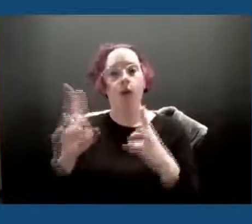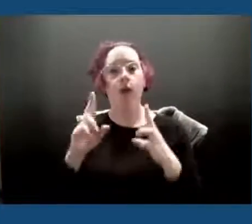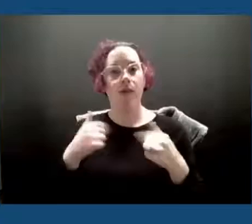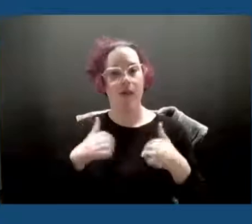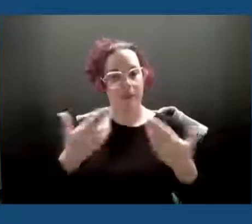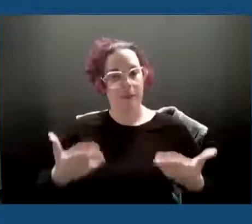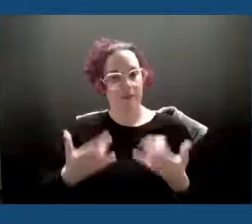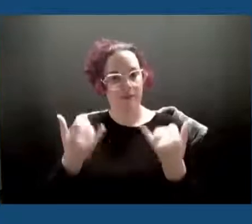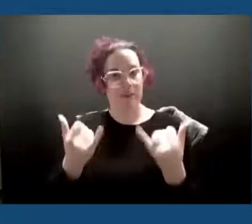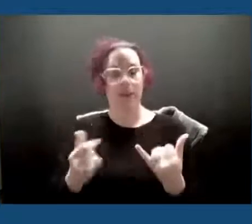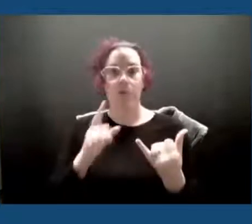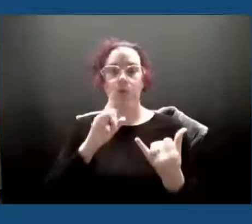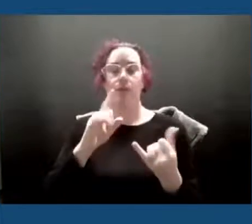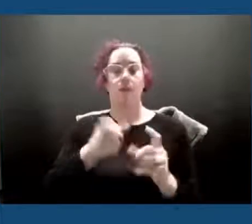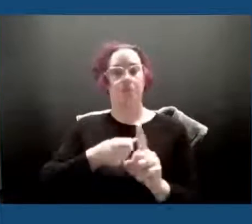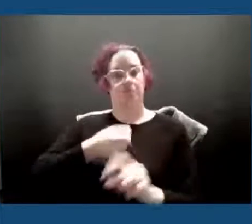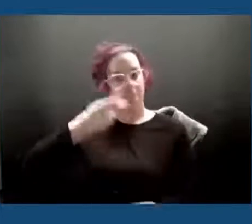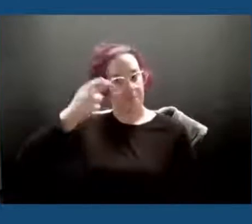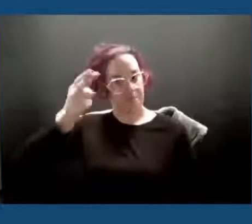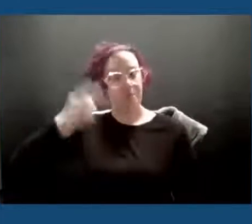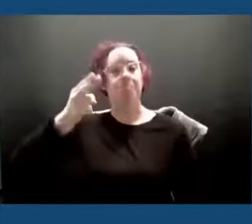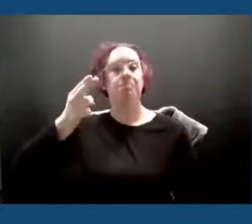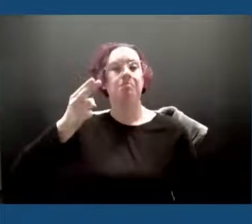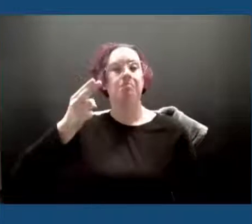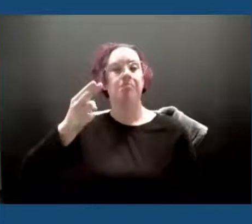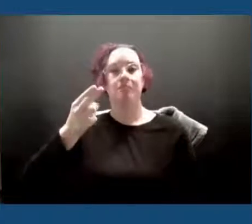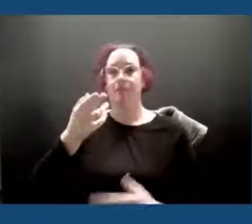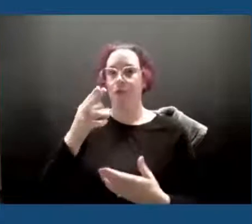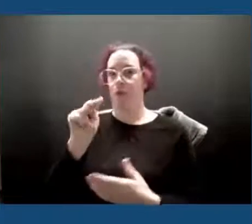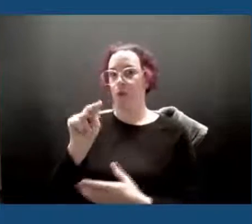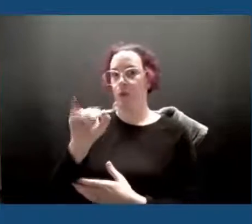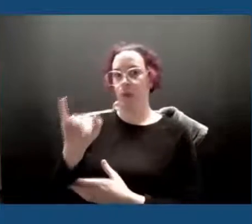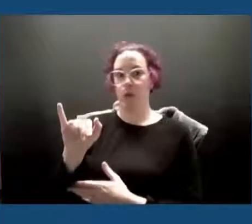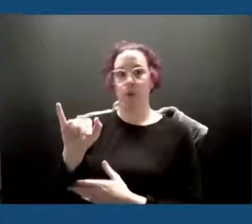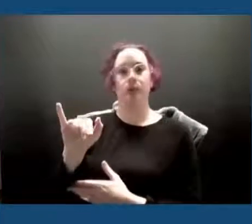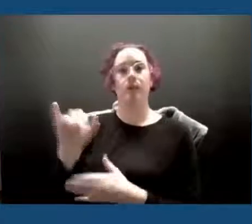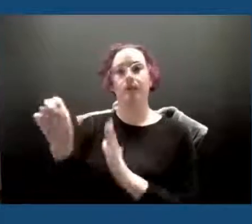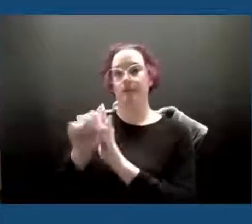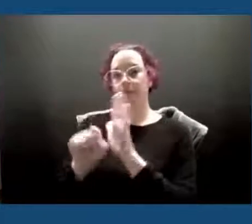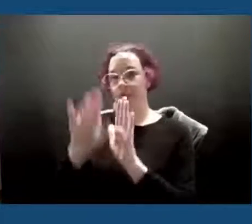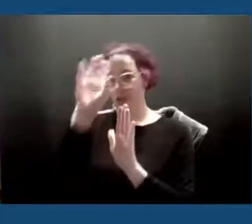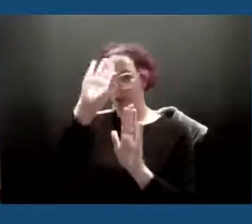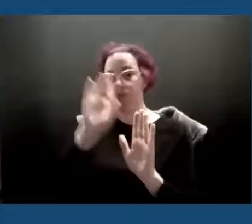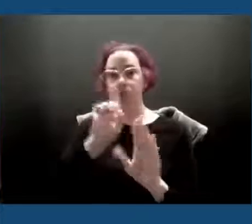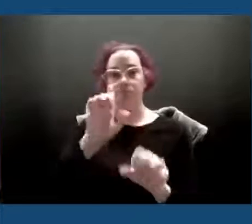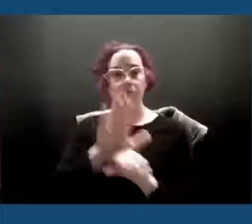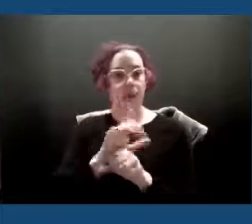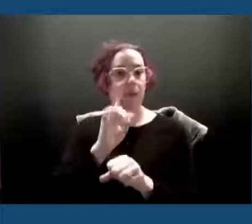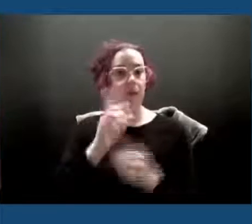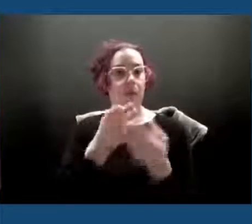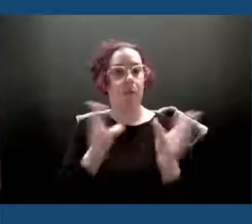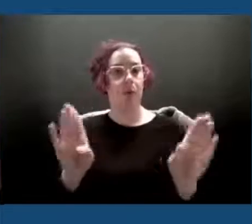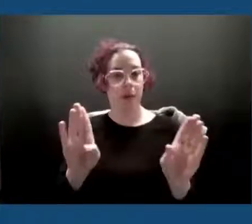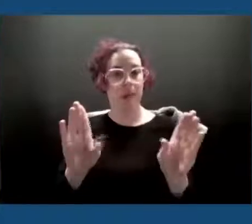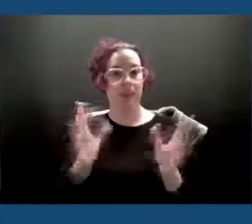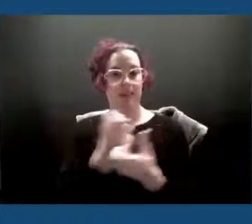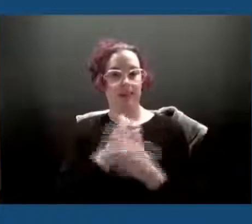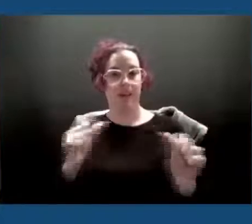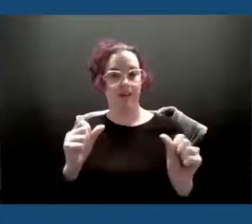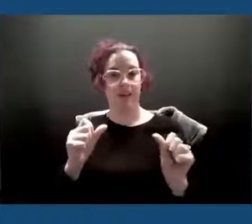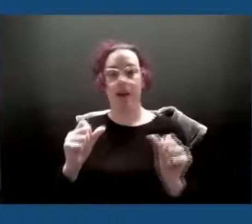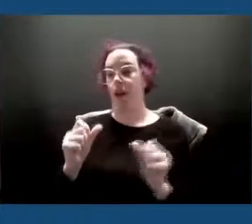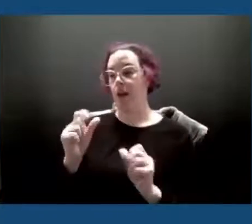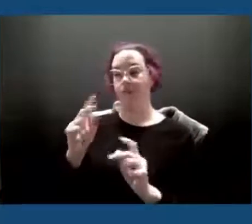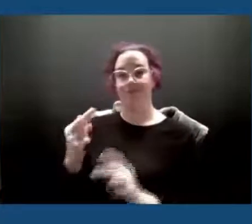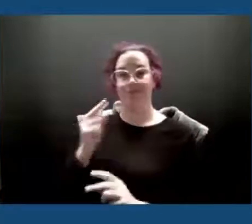this significant moment in New York State's commitment to public safety and survivors of domestic violence.